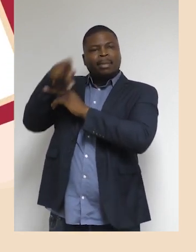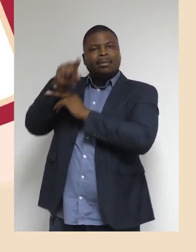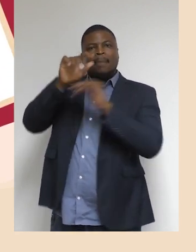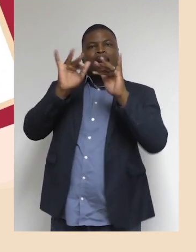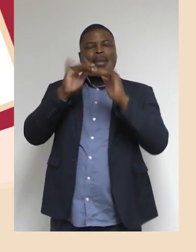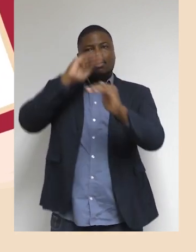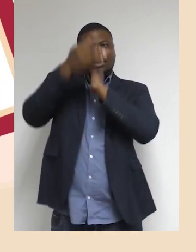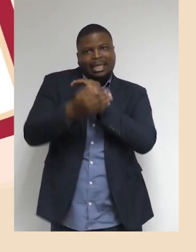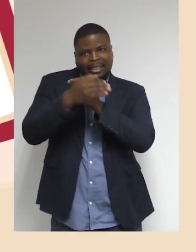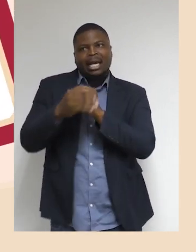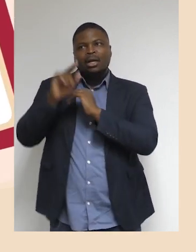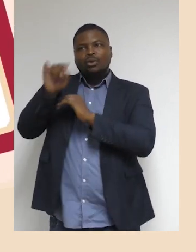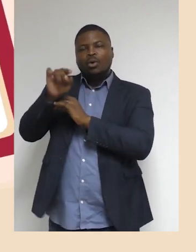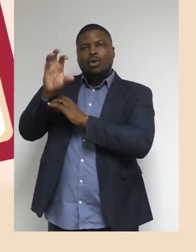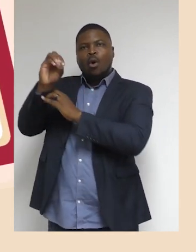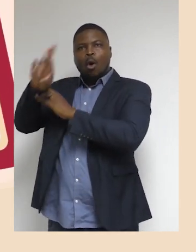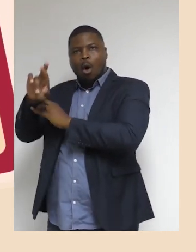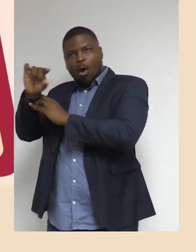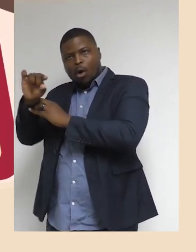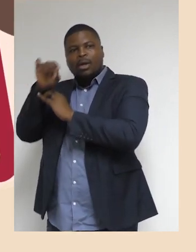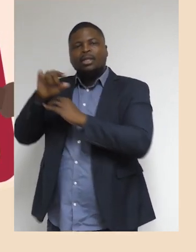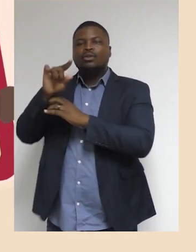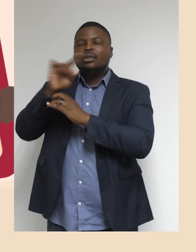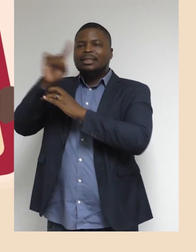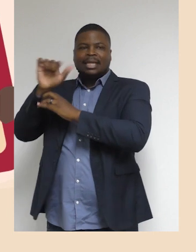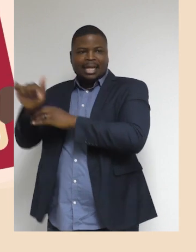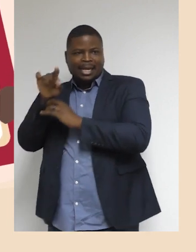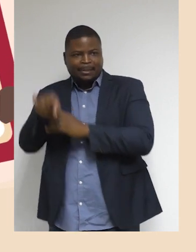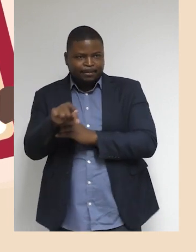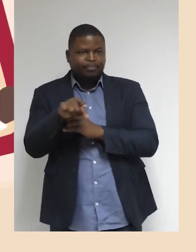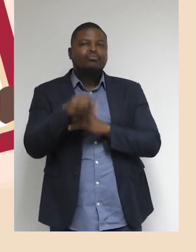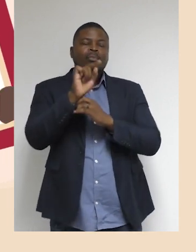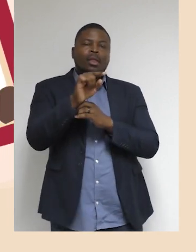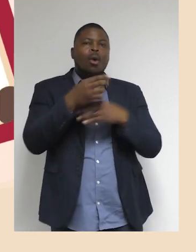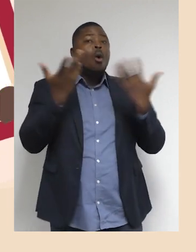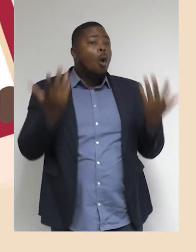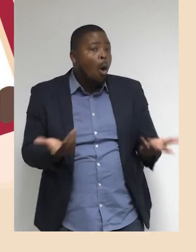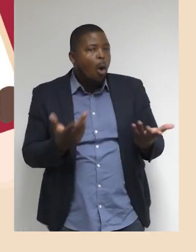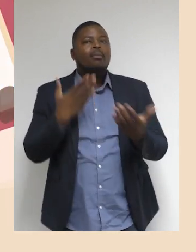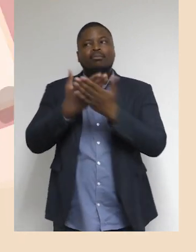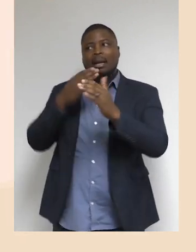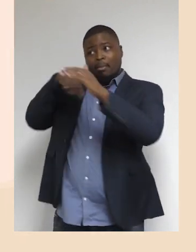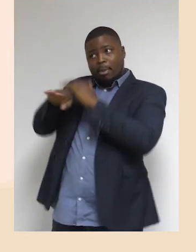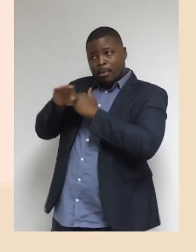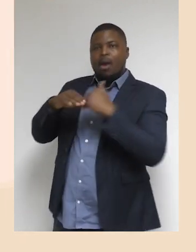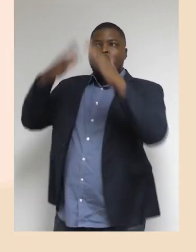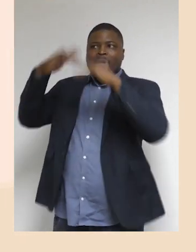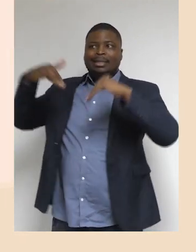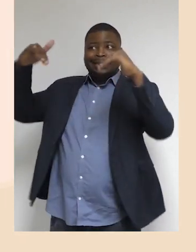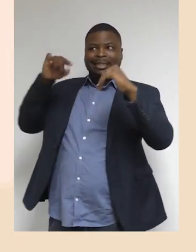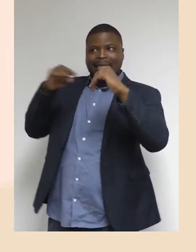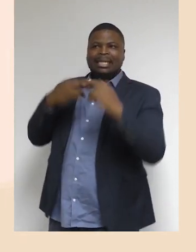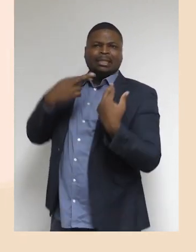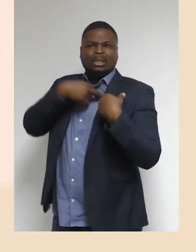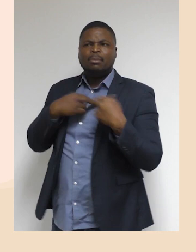www.pprotect.org. The legislature or parliament plays an important role not only in passing legislation